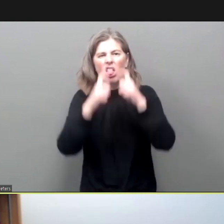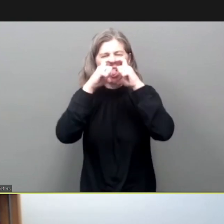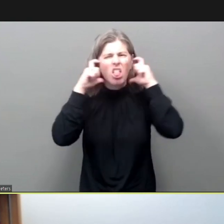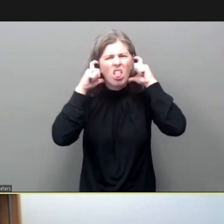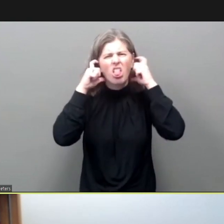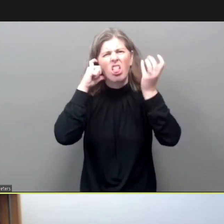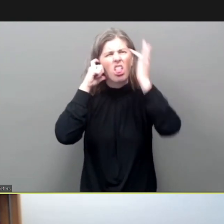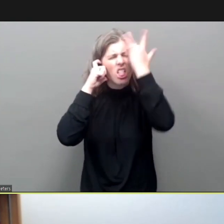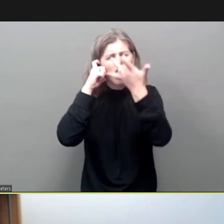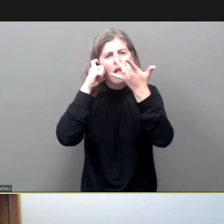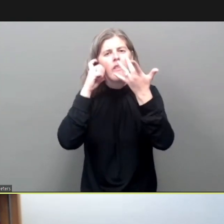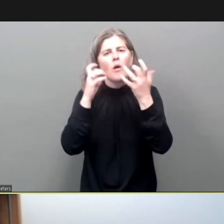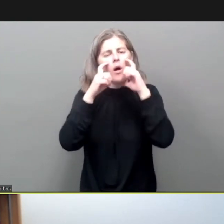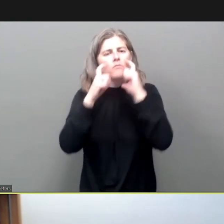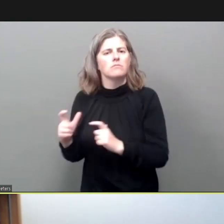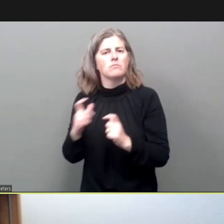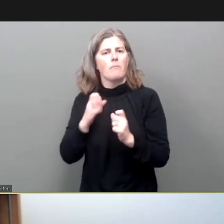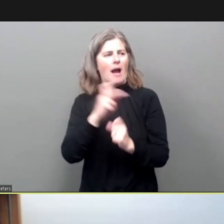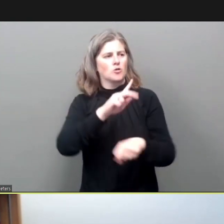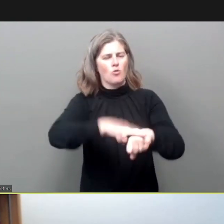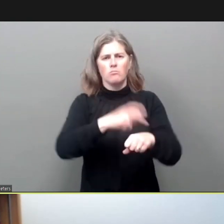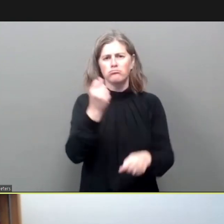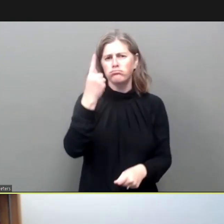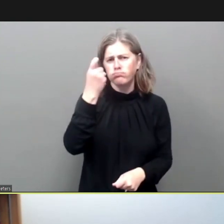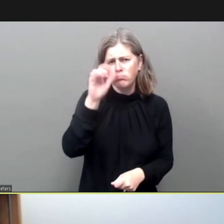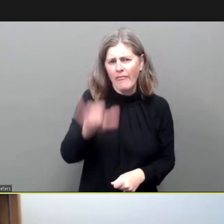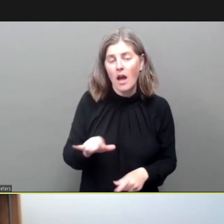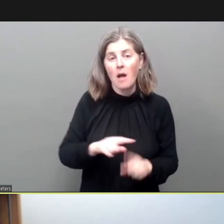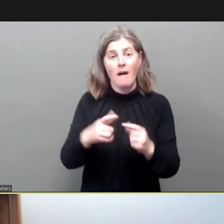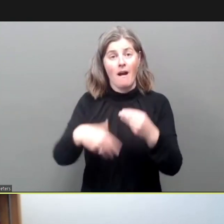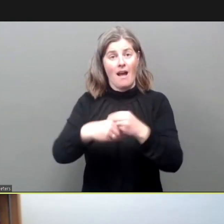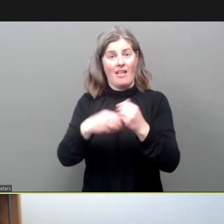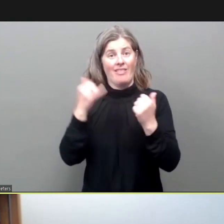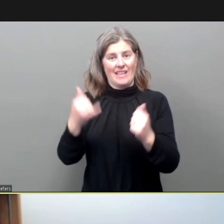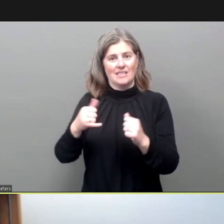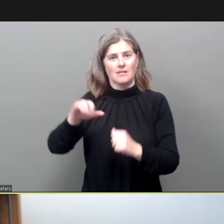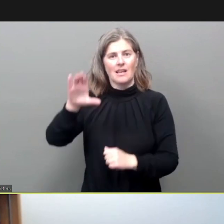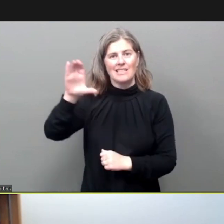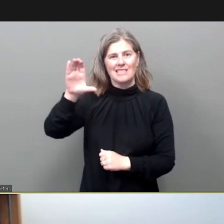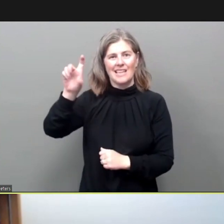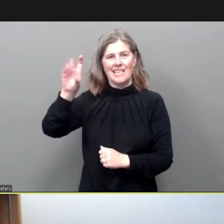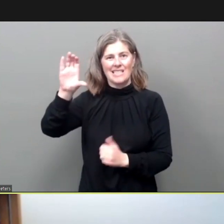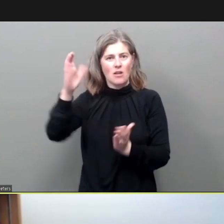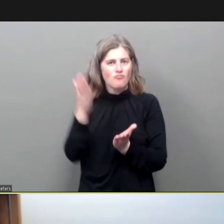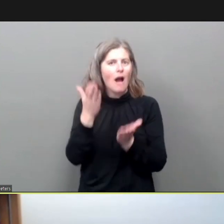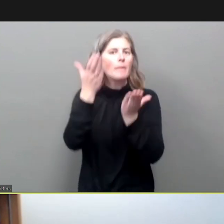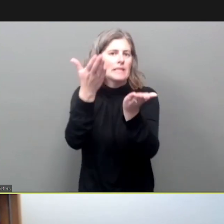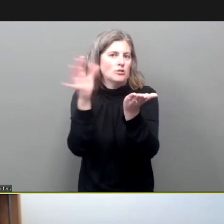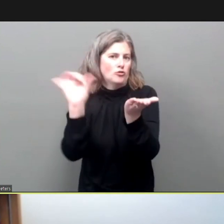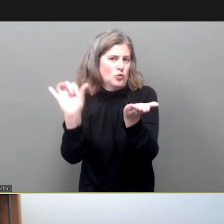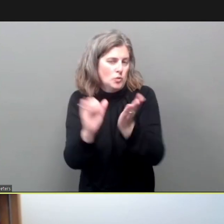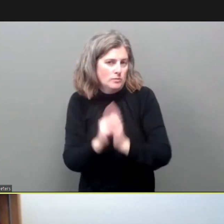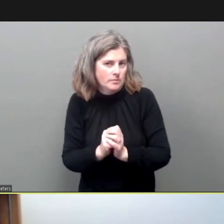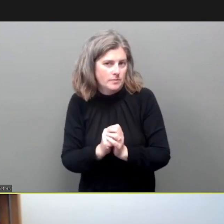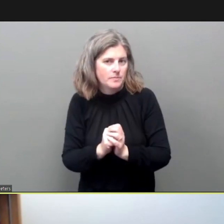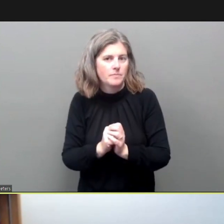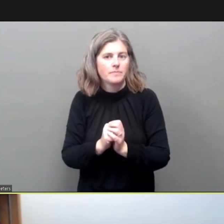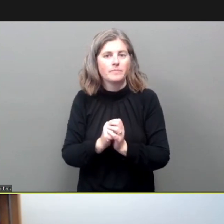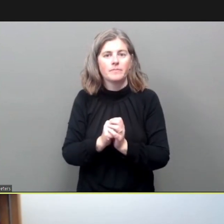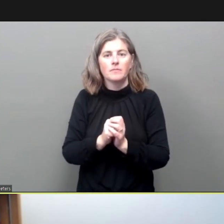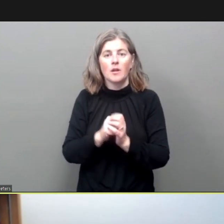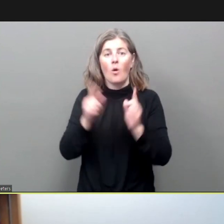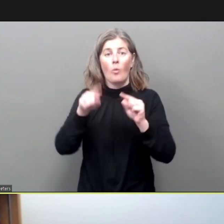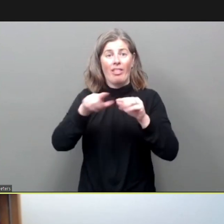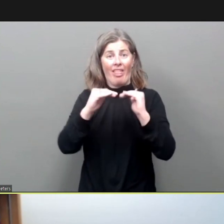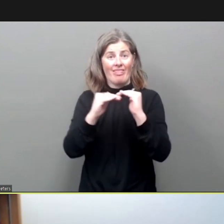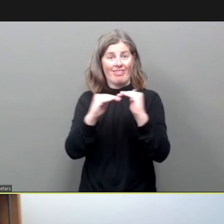to normalcy. The other thing I would add is that this is a CDC recommendation as well, that when the level